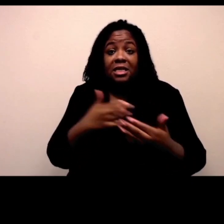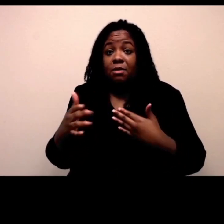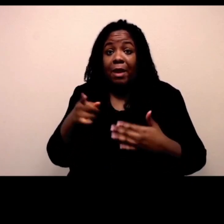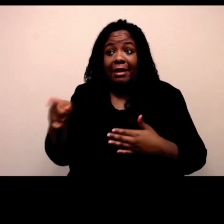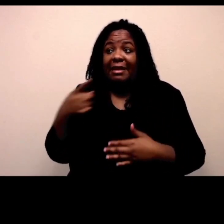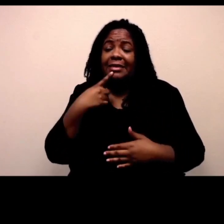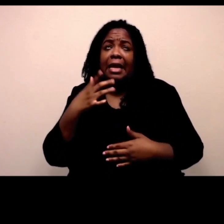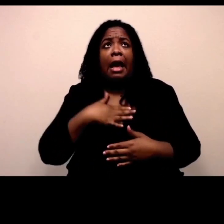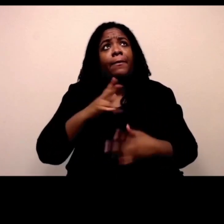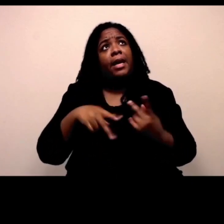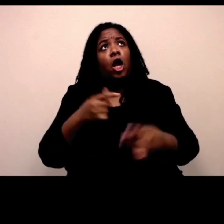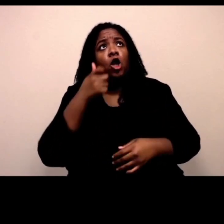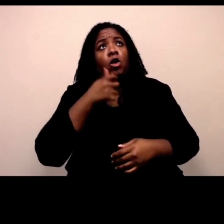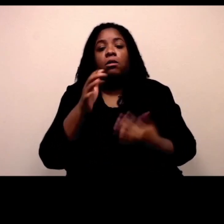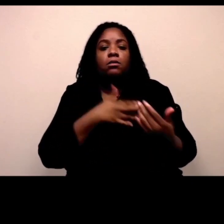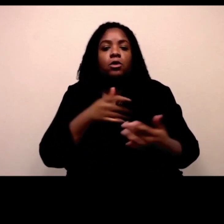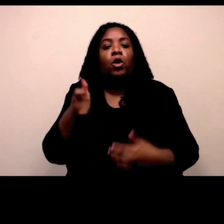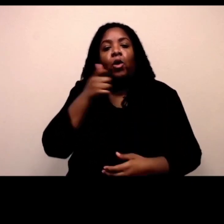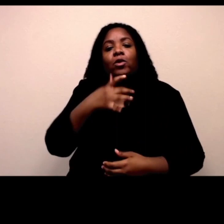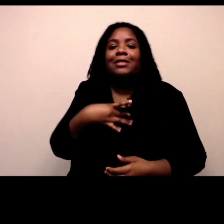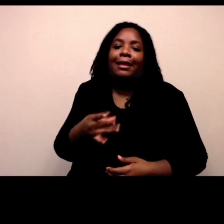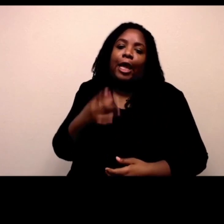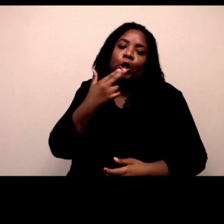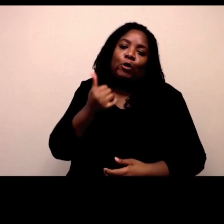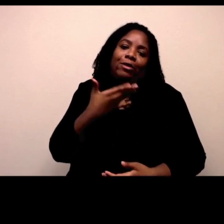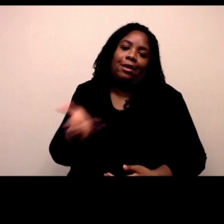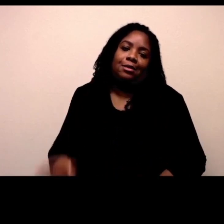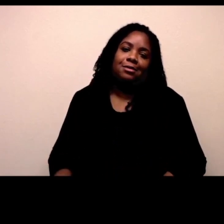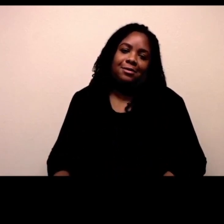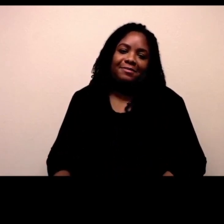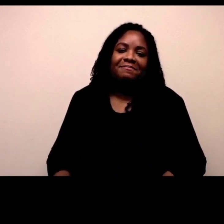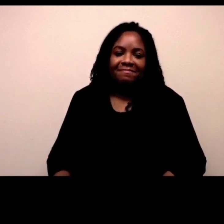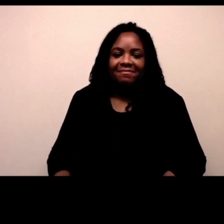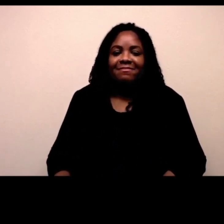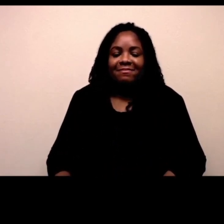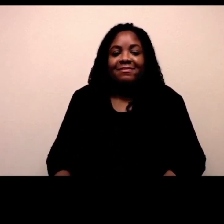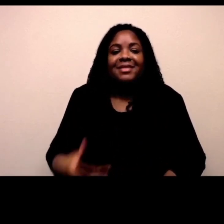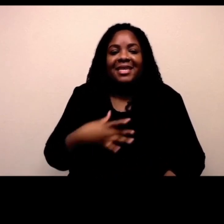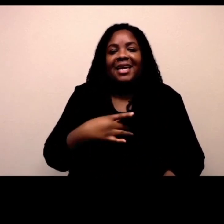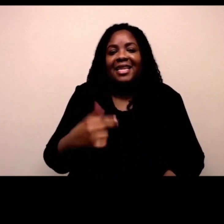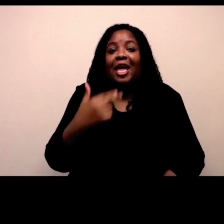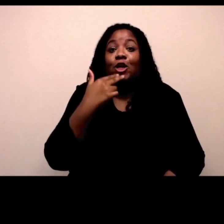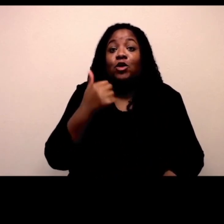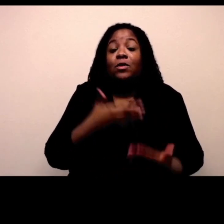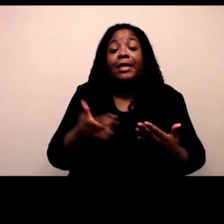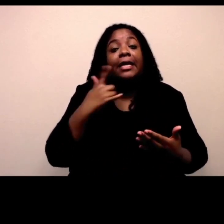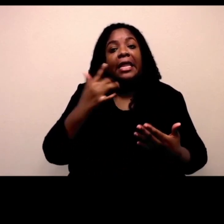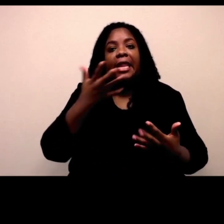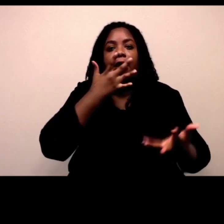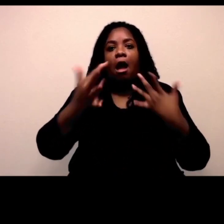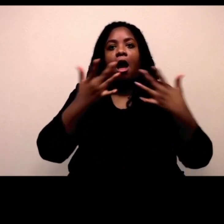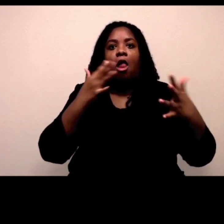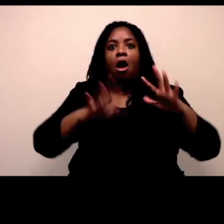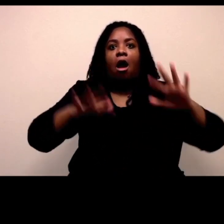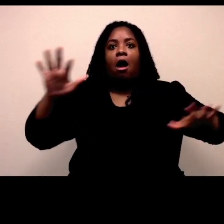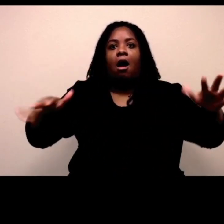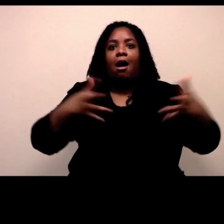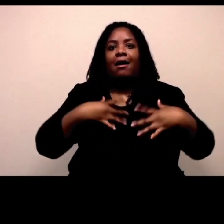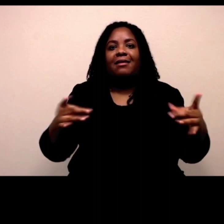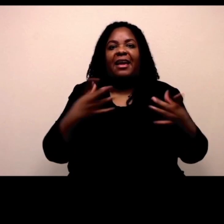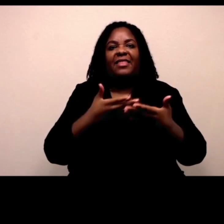are, girls like cute stuff. They love cute things and they like colorful things and things that they can